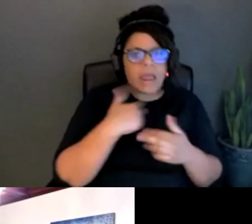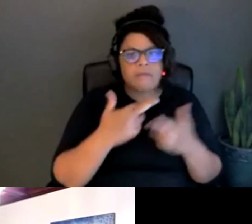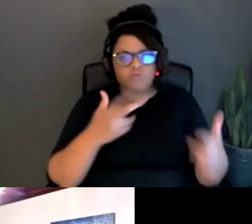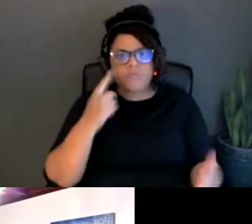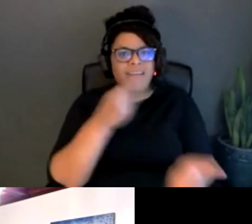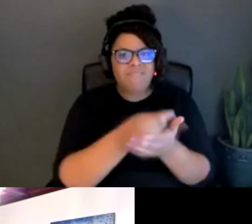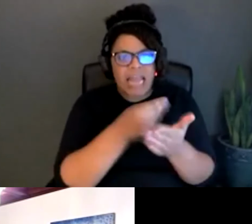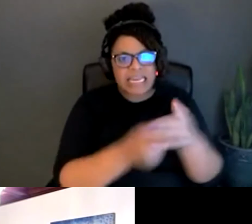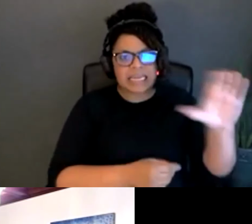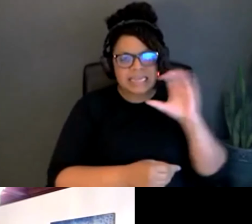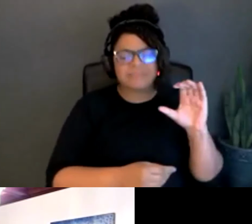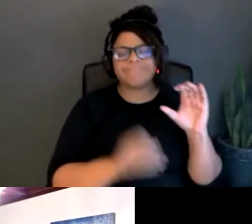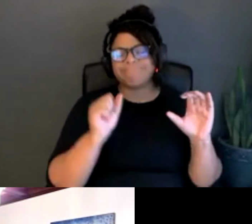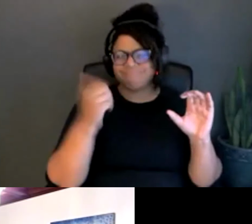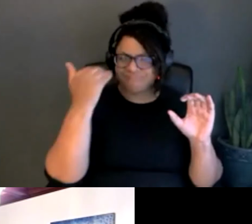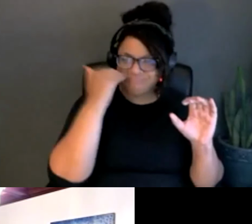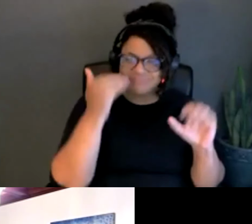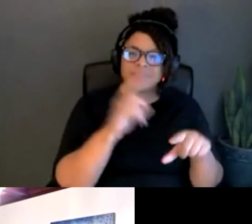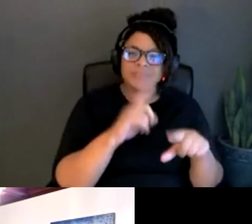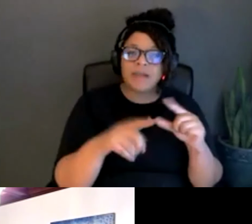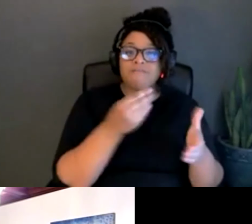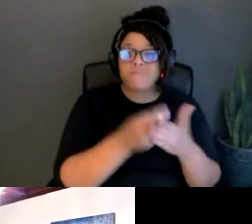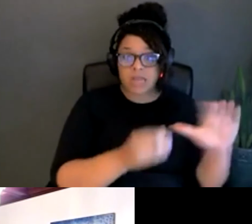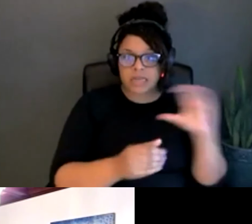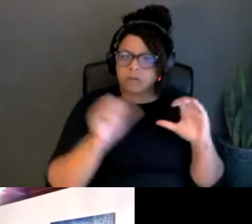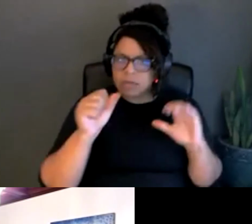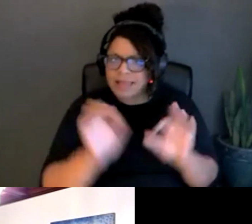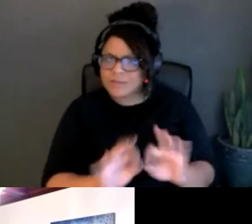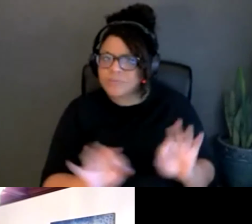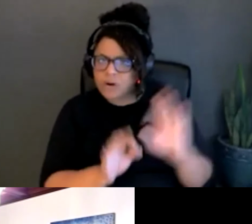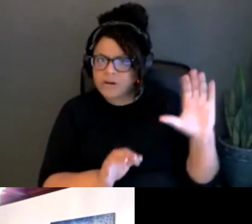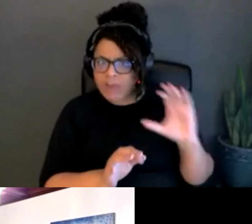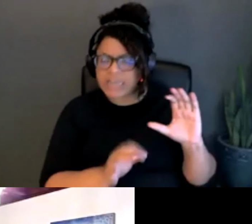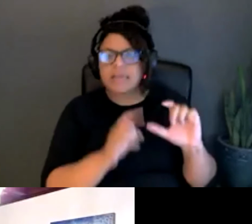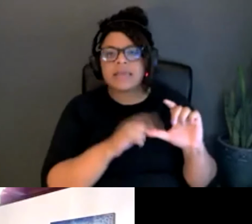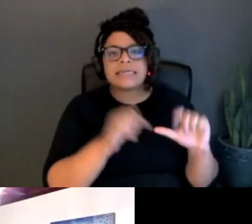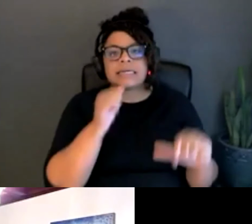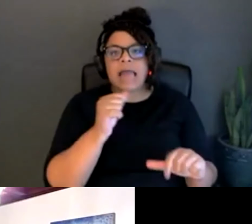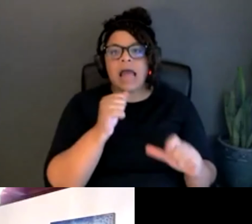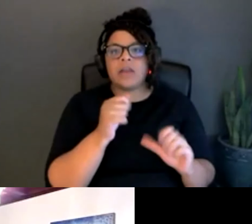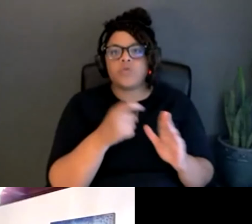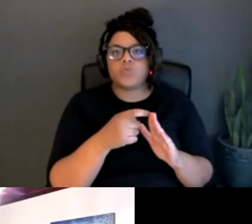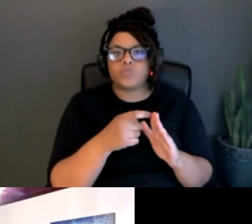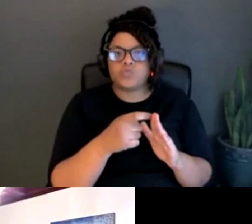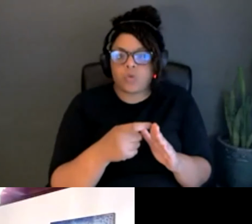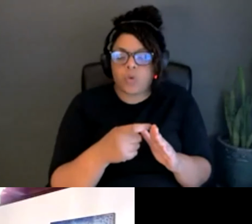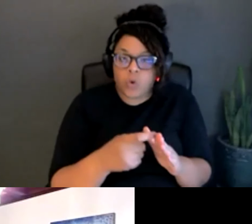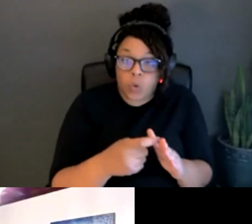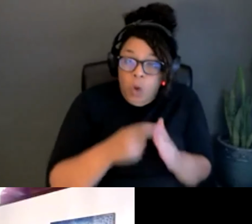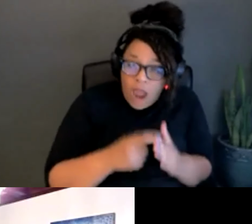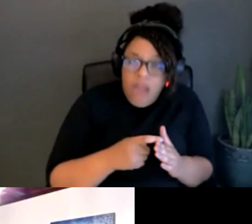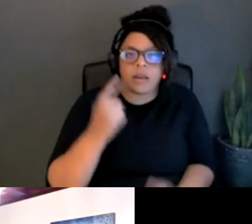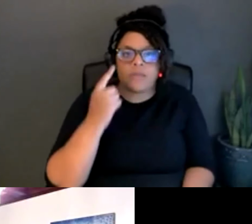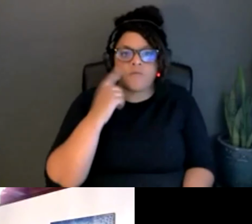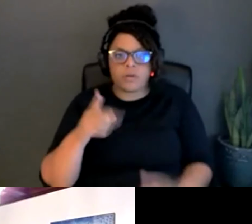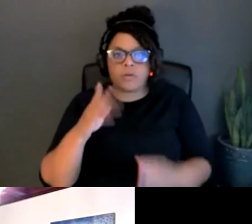funding, but we know that funding, while important, it is not necessarily the be all and end